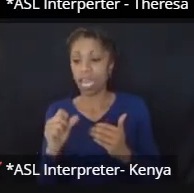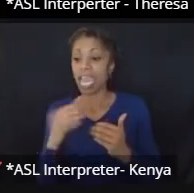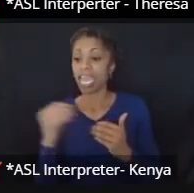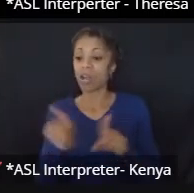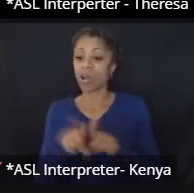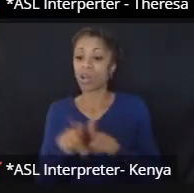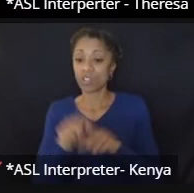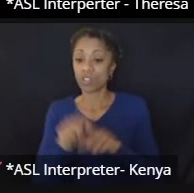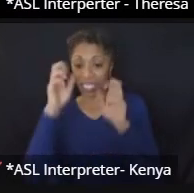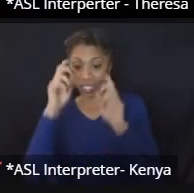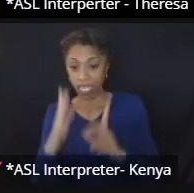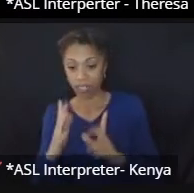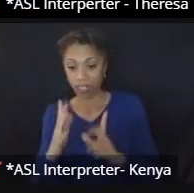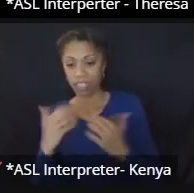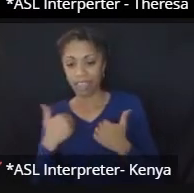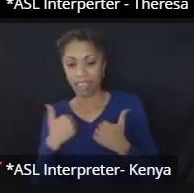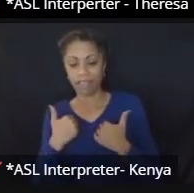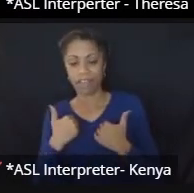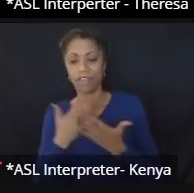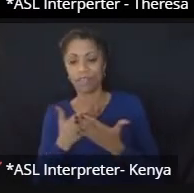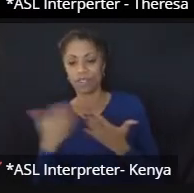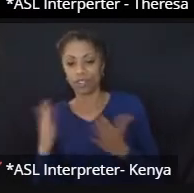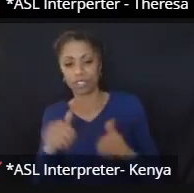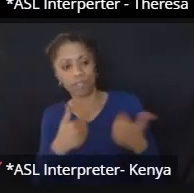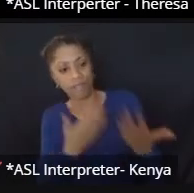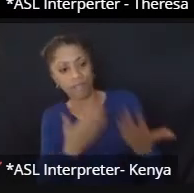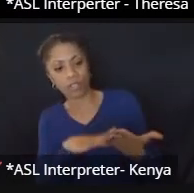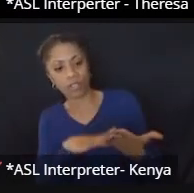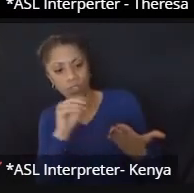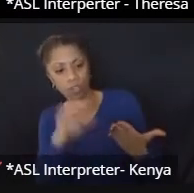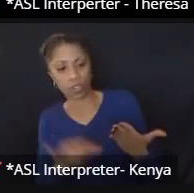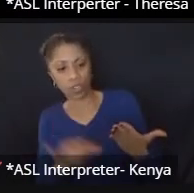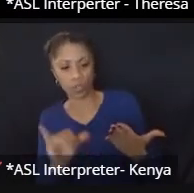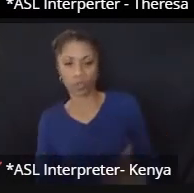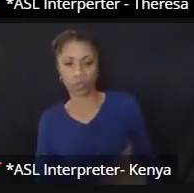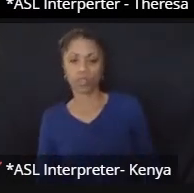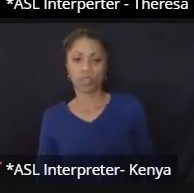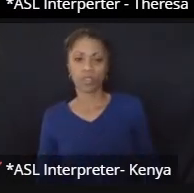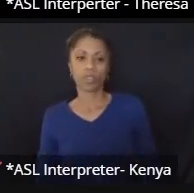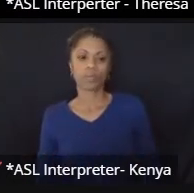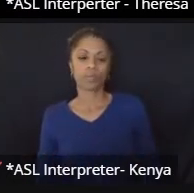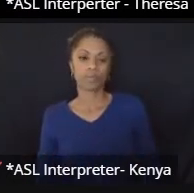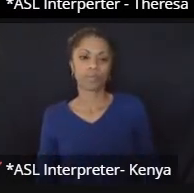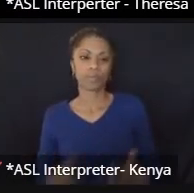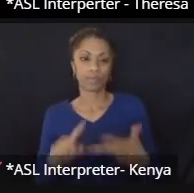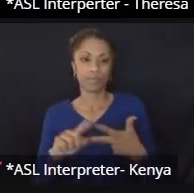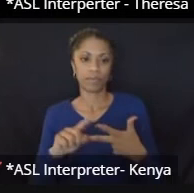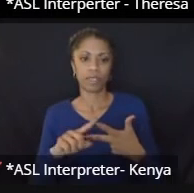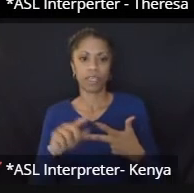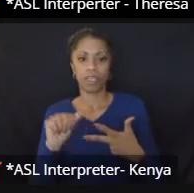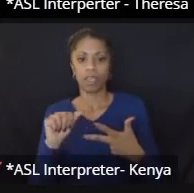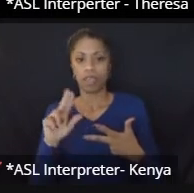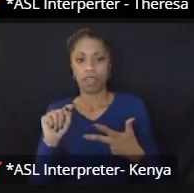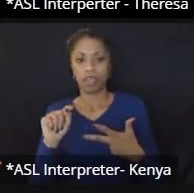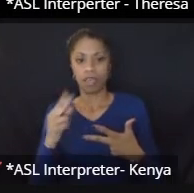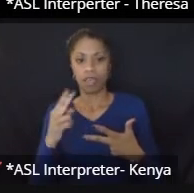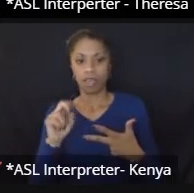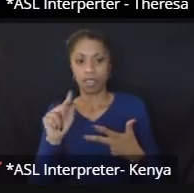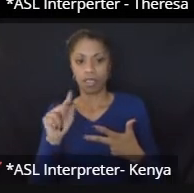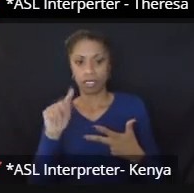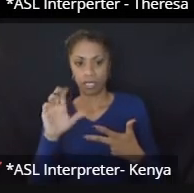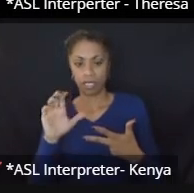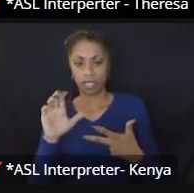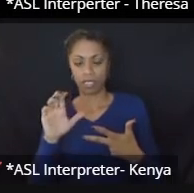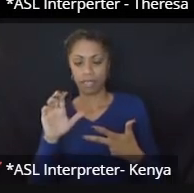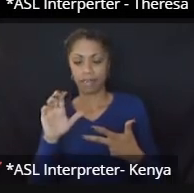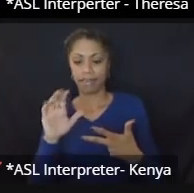those opportunities. And then we looked at authentic engagement and partnership. So again, involving those key